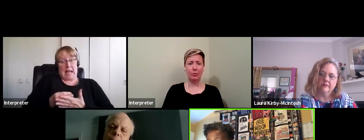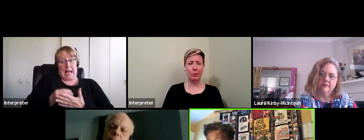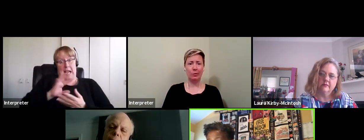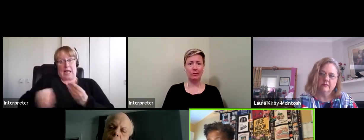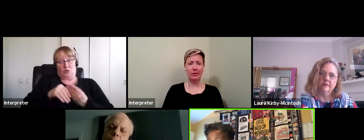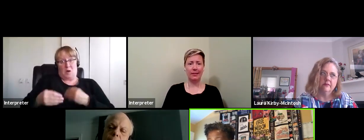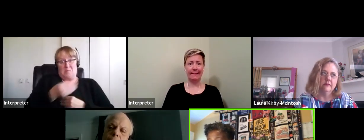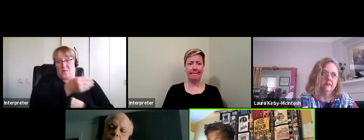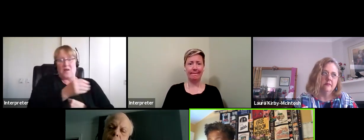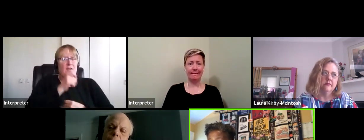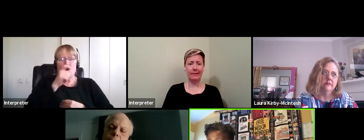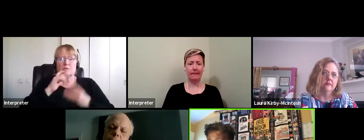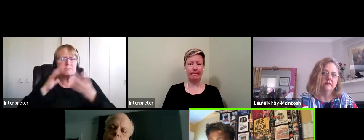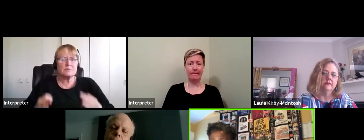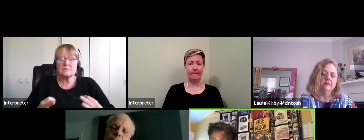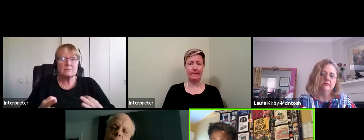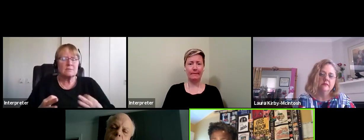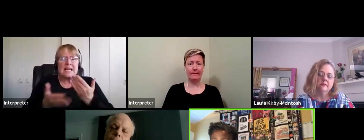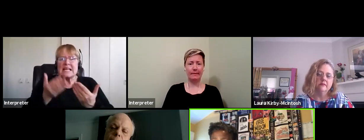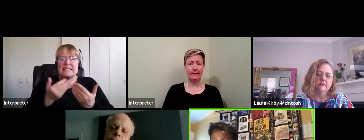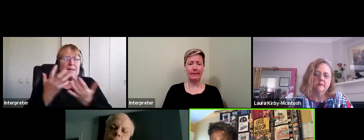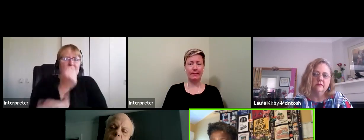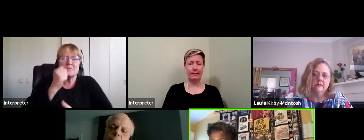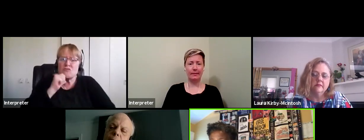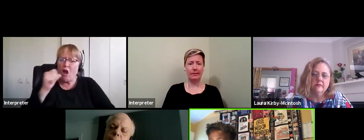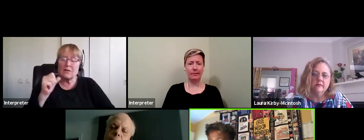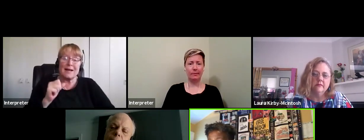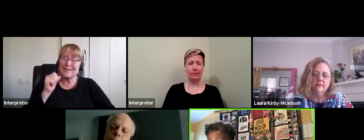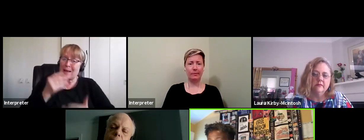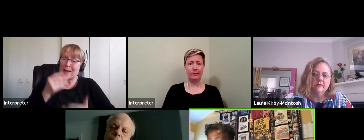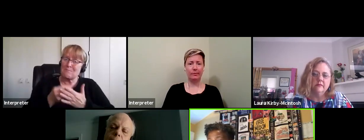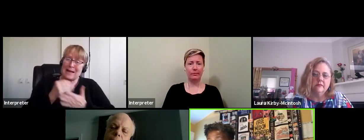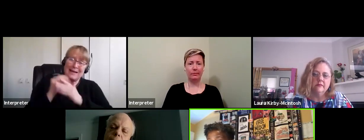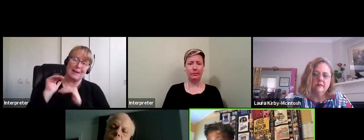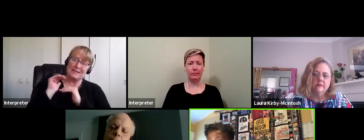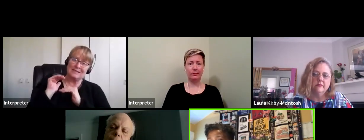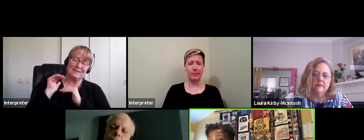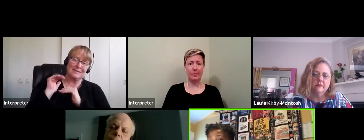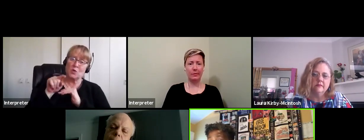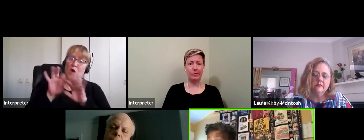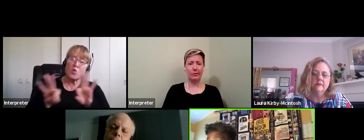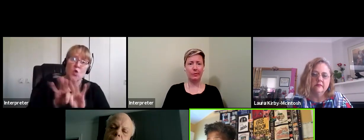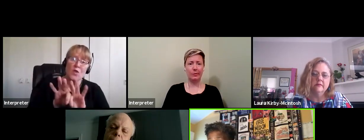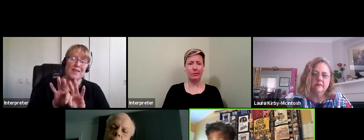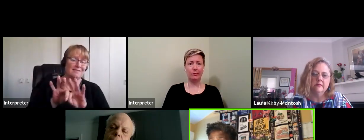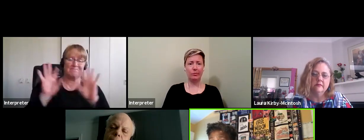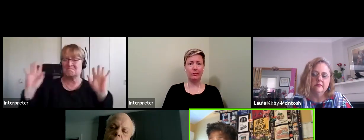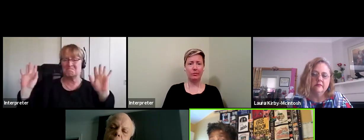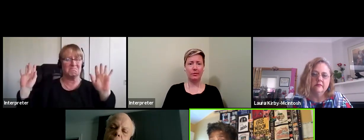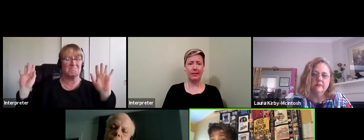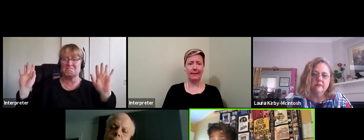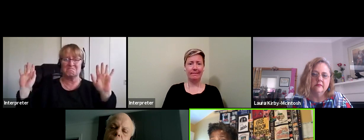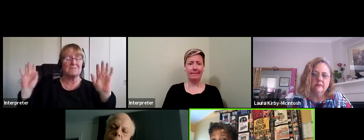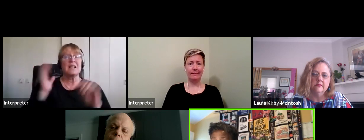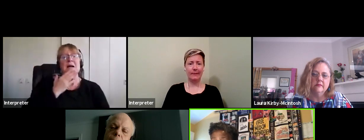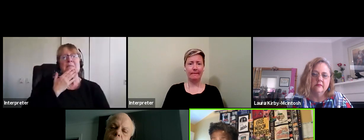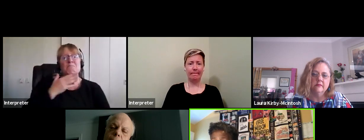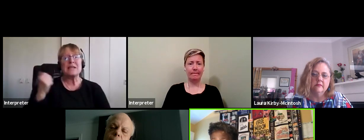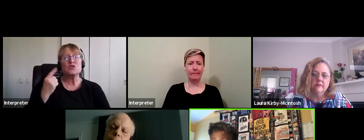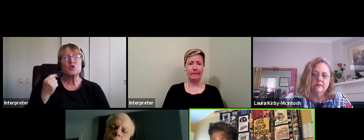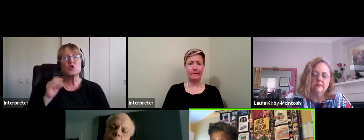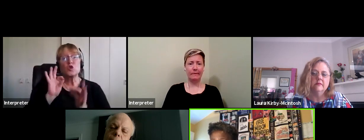to access, and limited, so limited that they're not really meaningful. A better approach is simply to raise